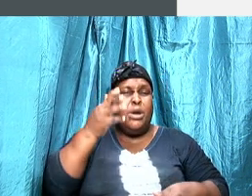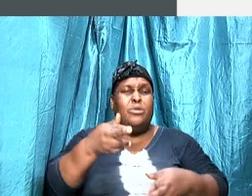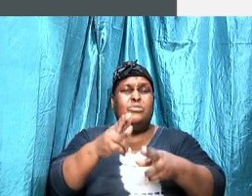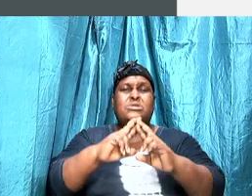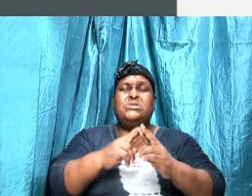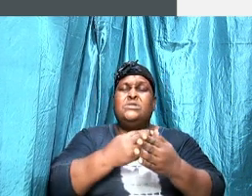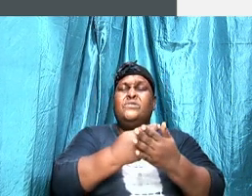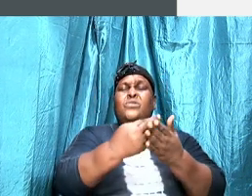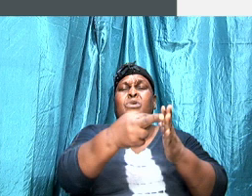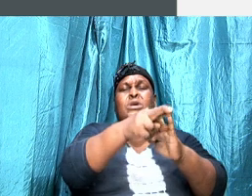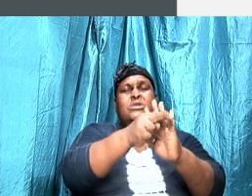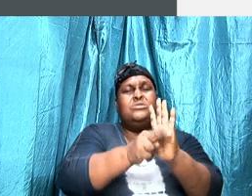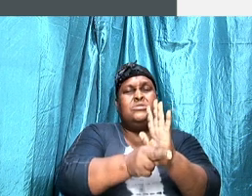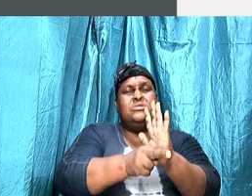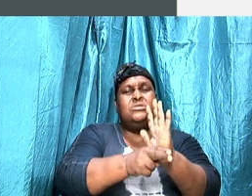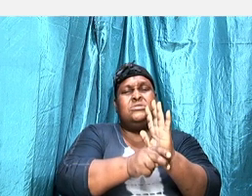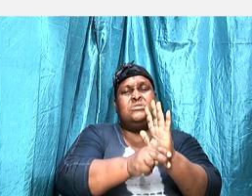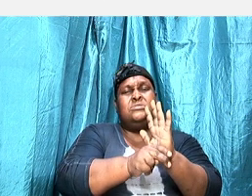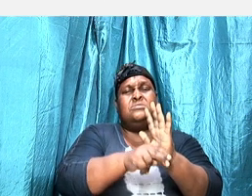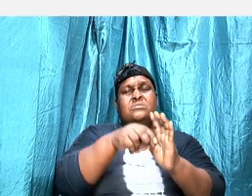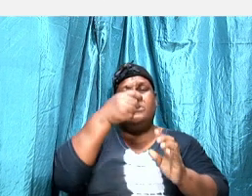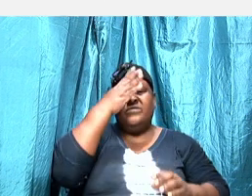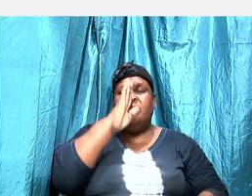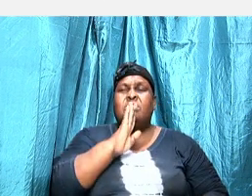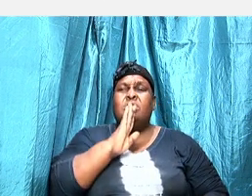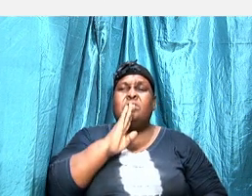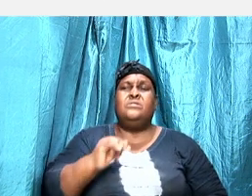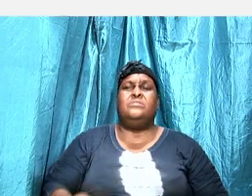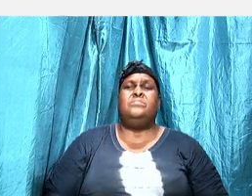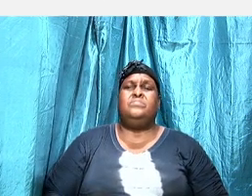the righteousness of God. Next, please.